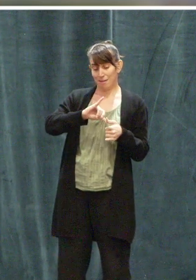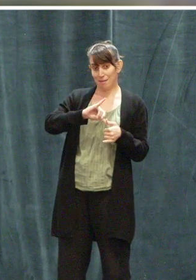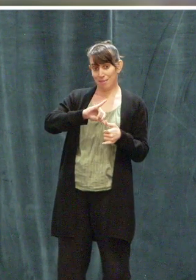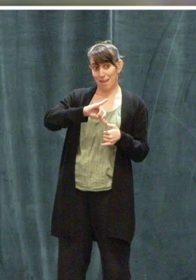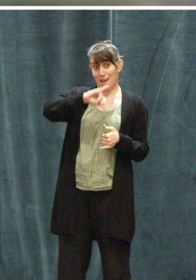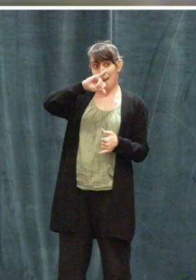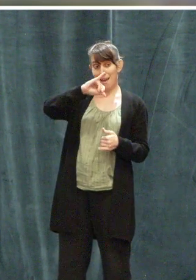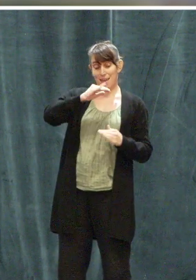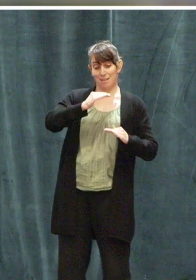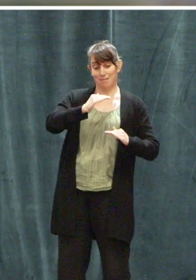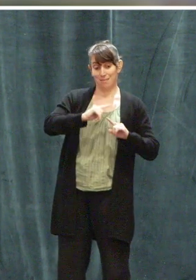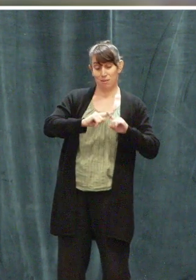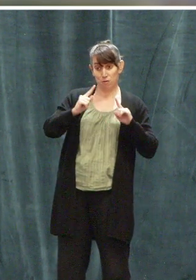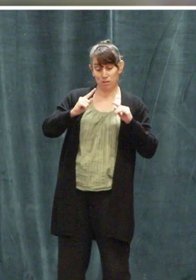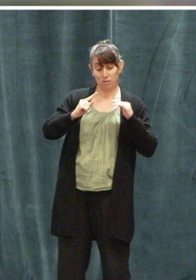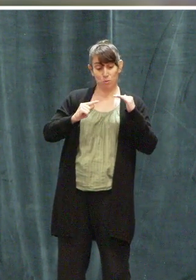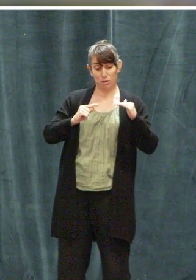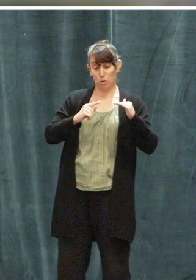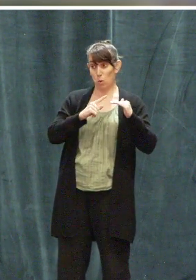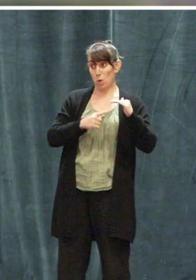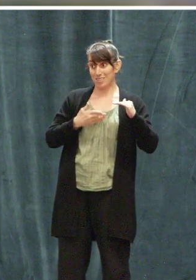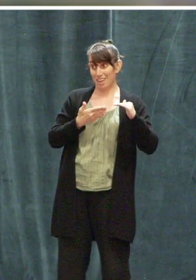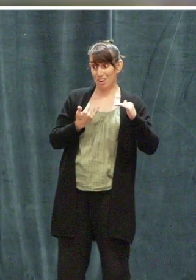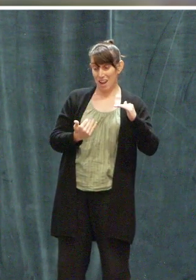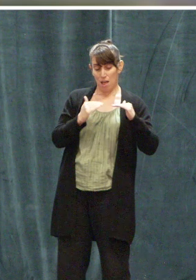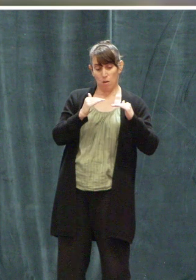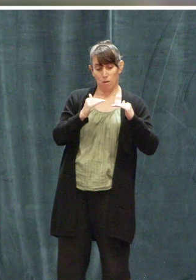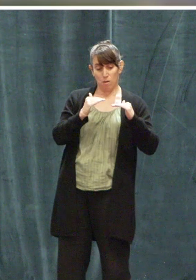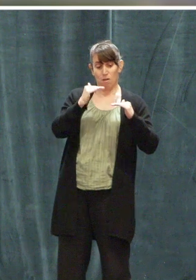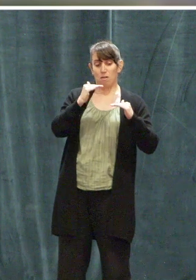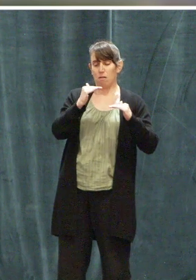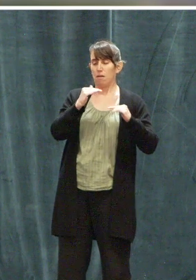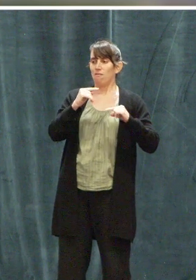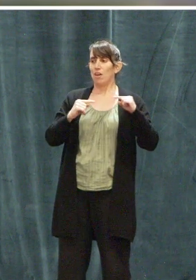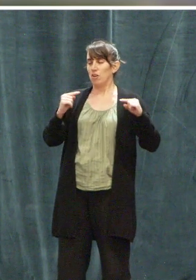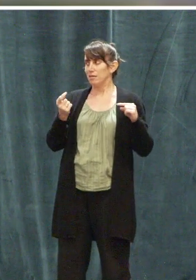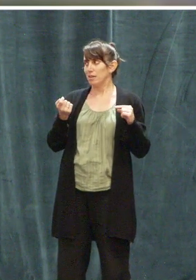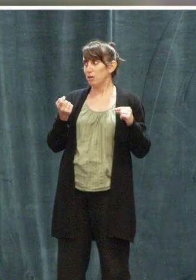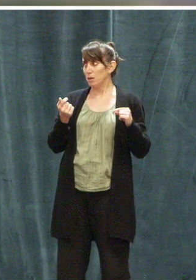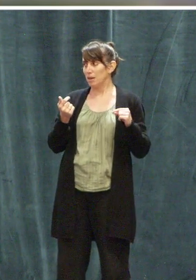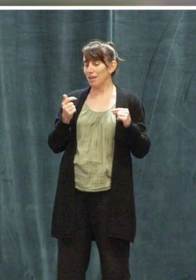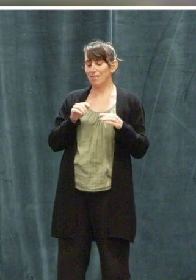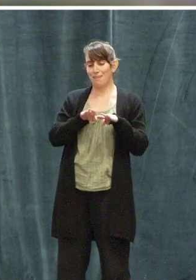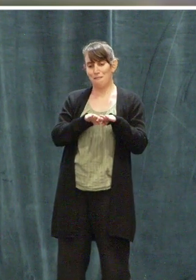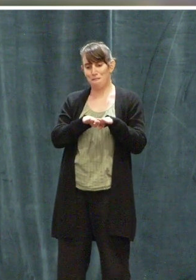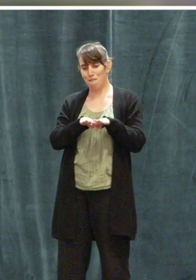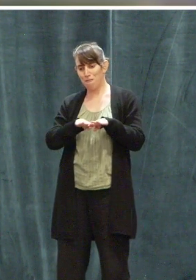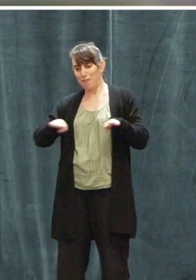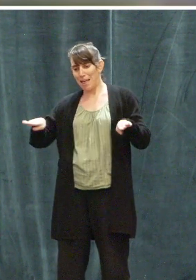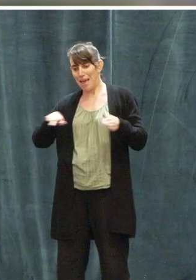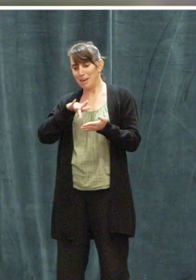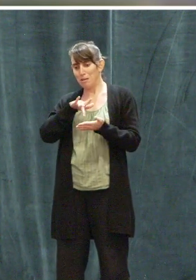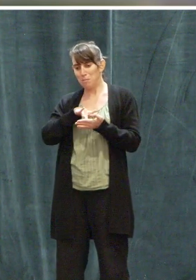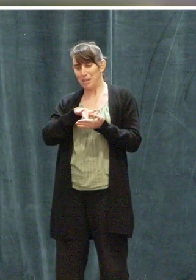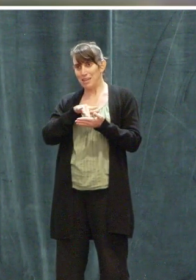differential between what is existing and what is new varies a bit, actually, because in the flat midsections, it's probably less than